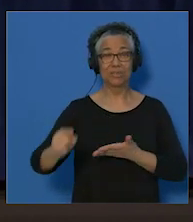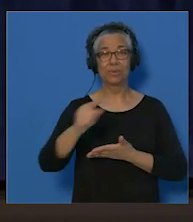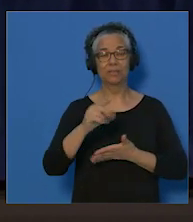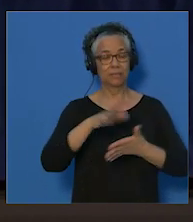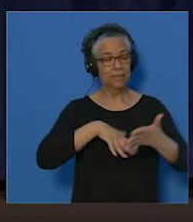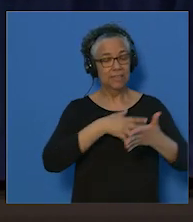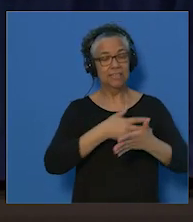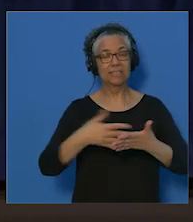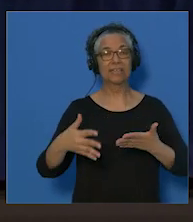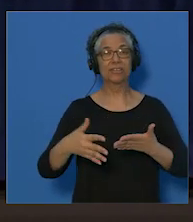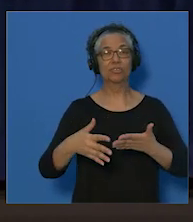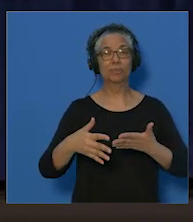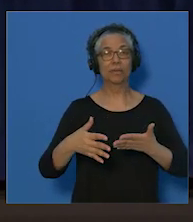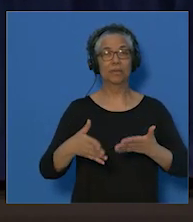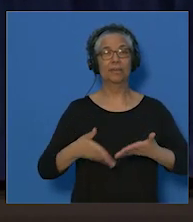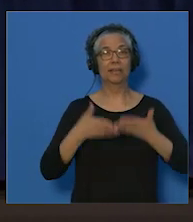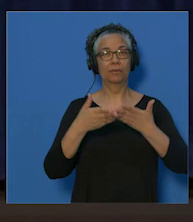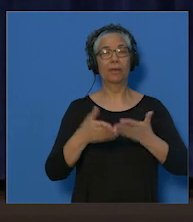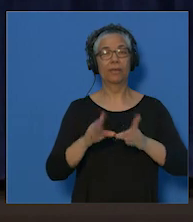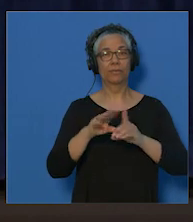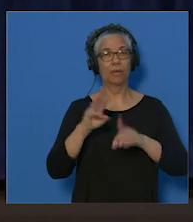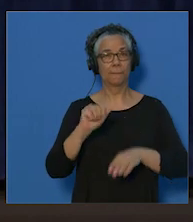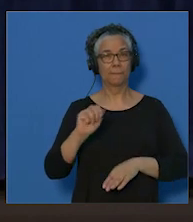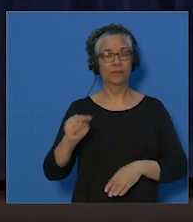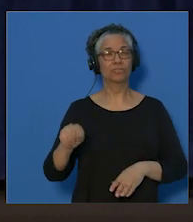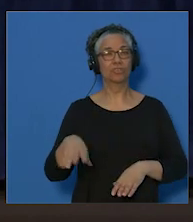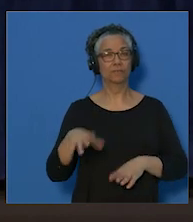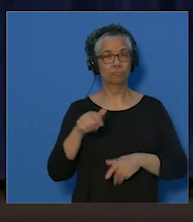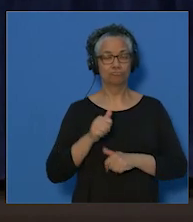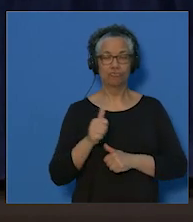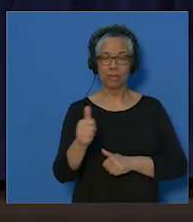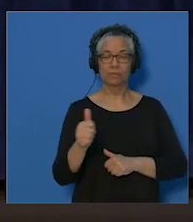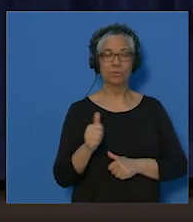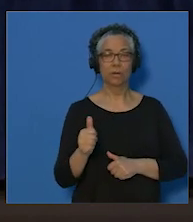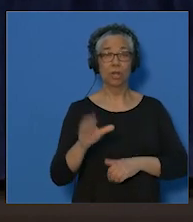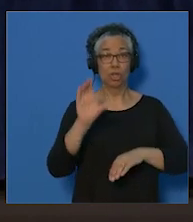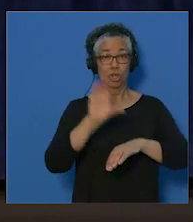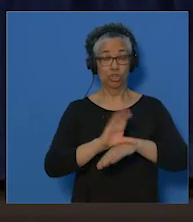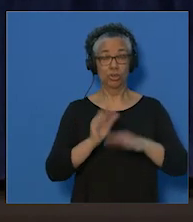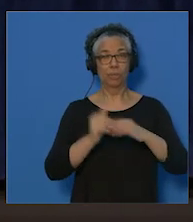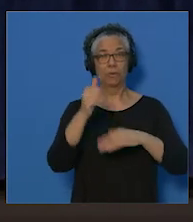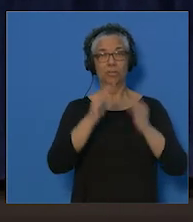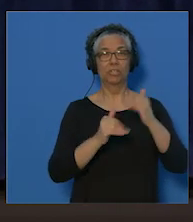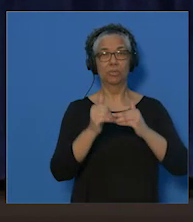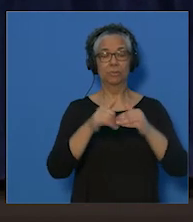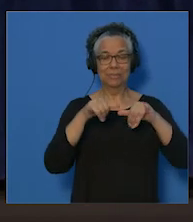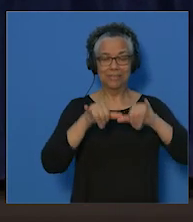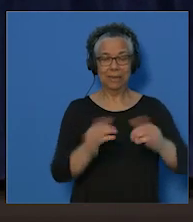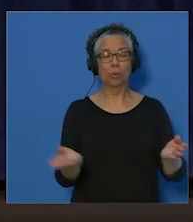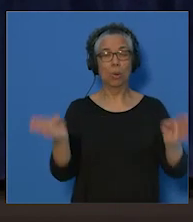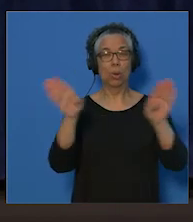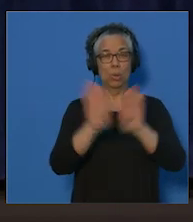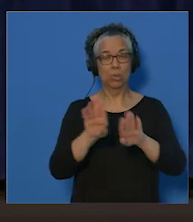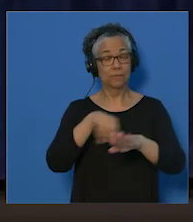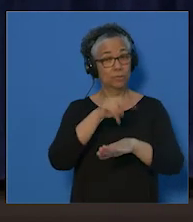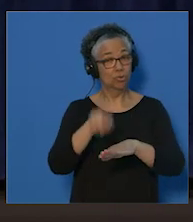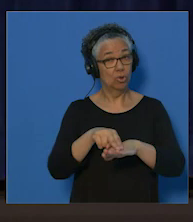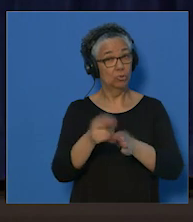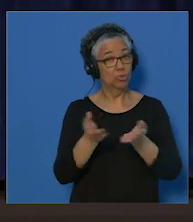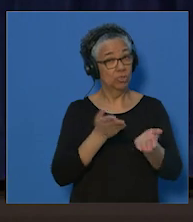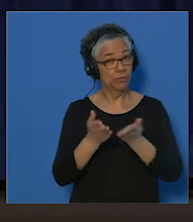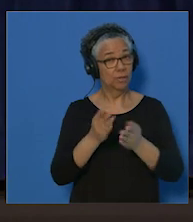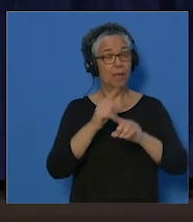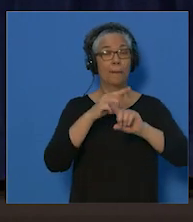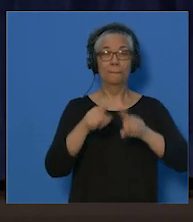the Minister of Transport. Church buildings will remain closed for regular services. However, members of